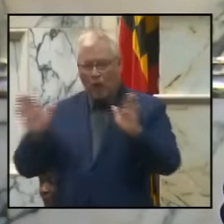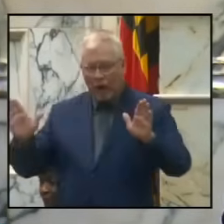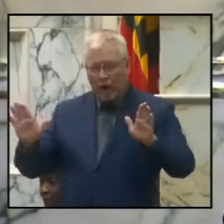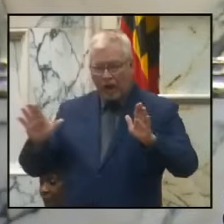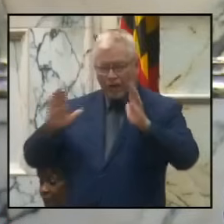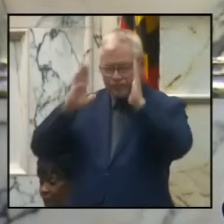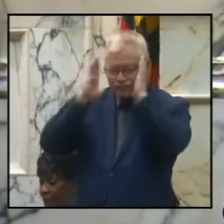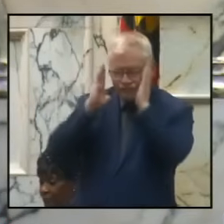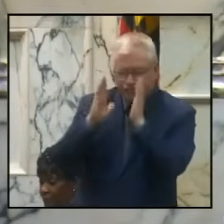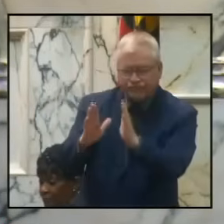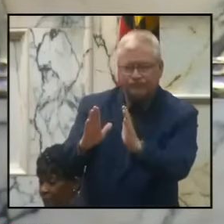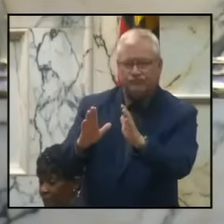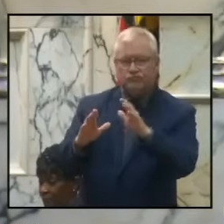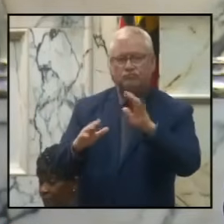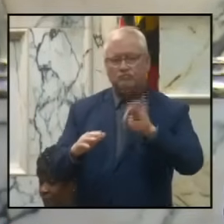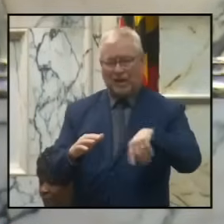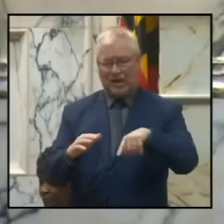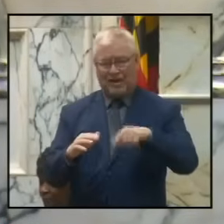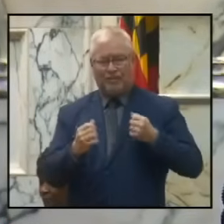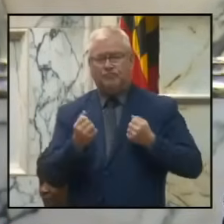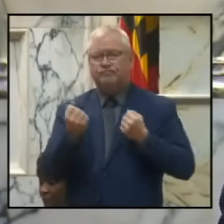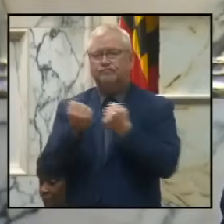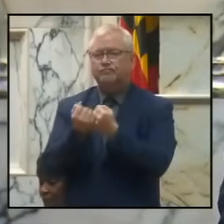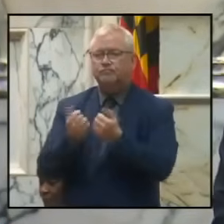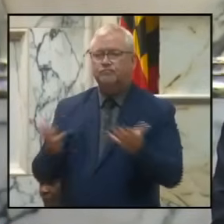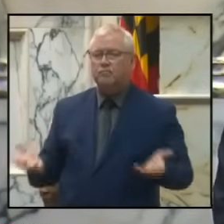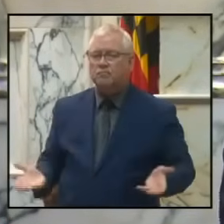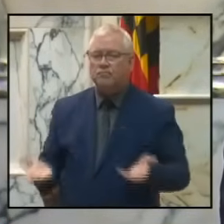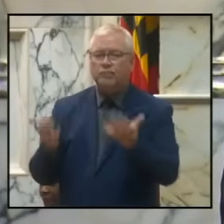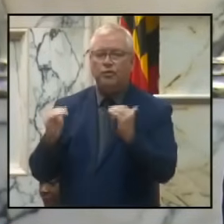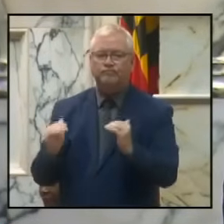and elevating our men and boys.